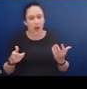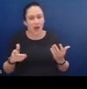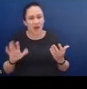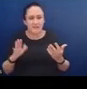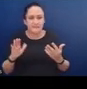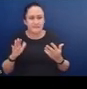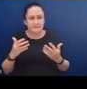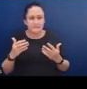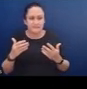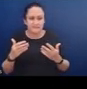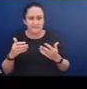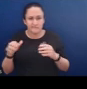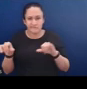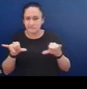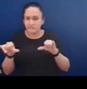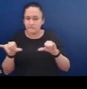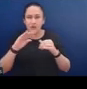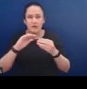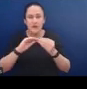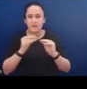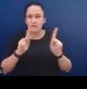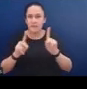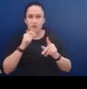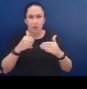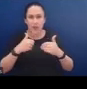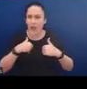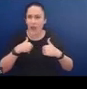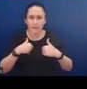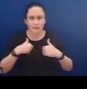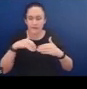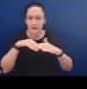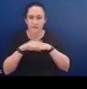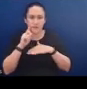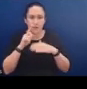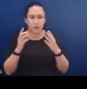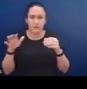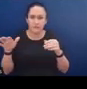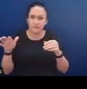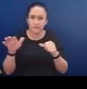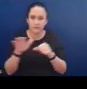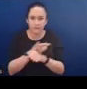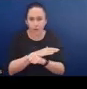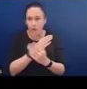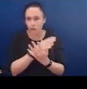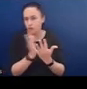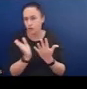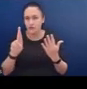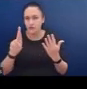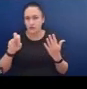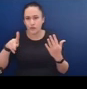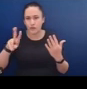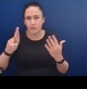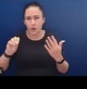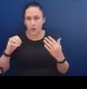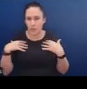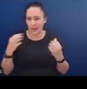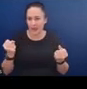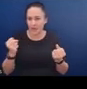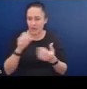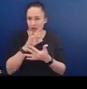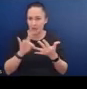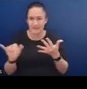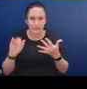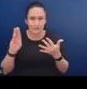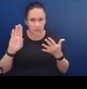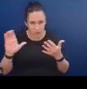to the numbers who don't have access to a full range of reproductive health, like birth control options. And then the